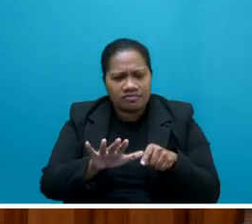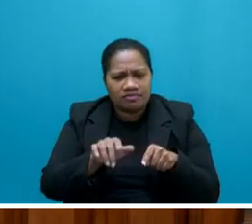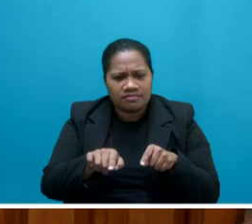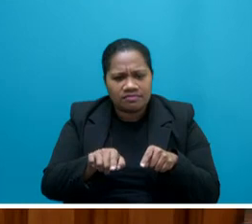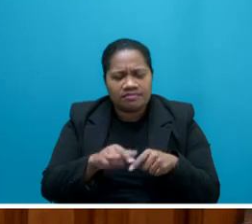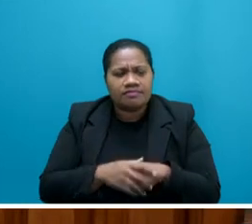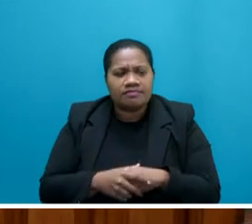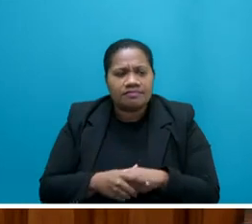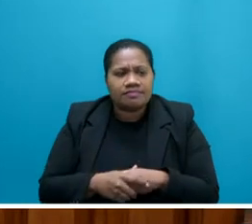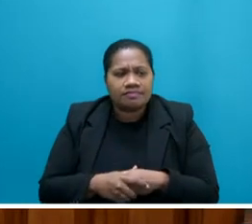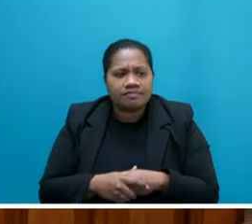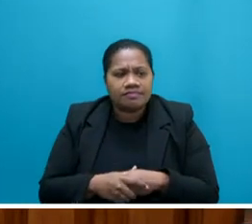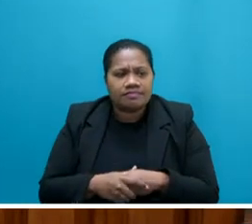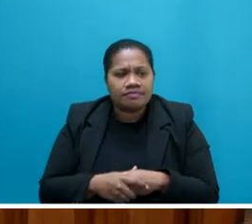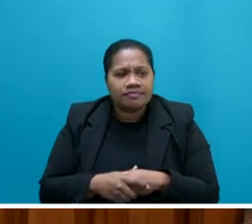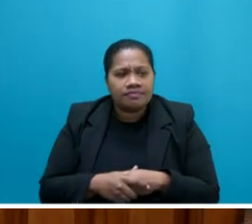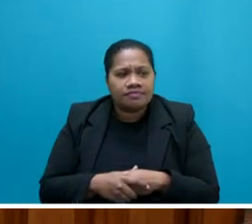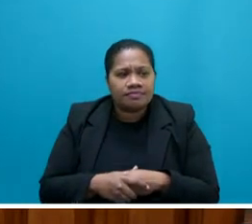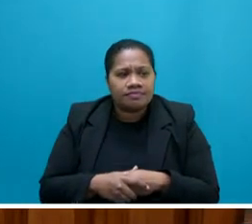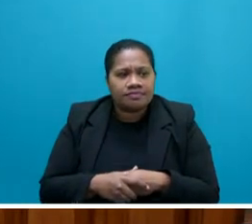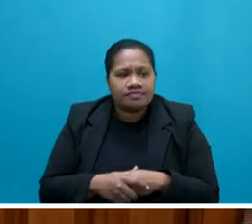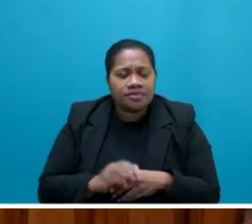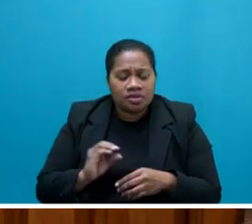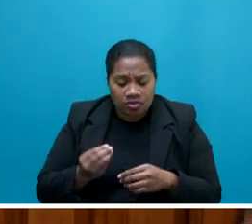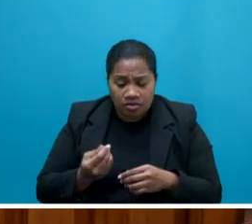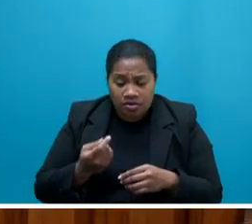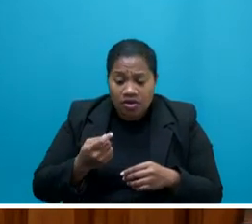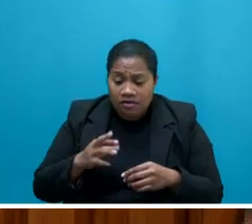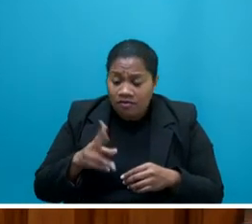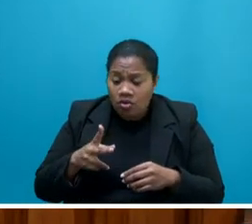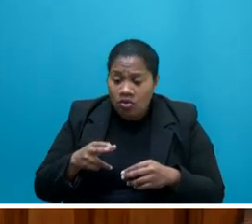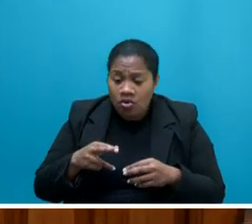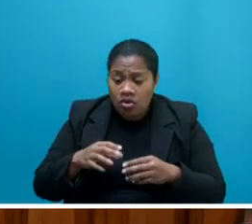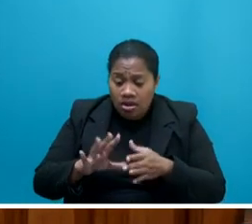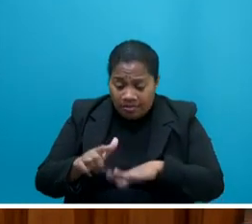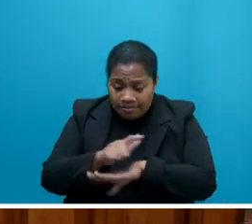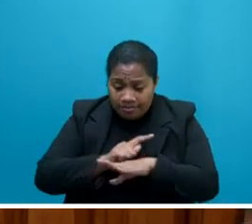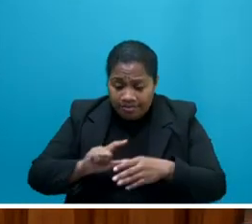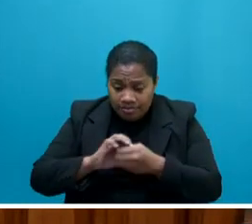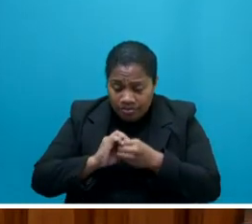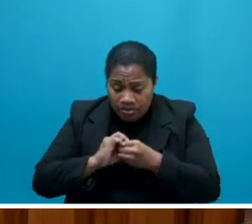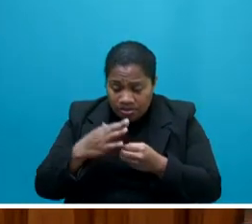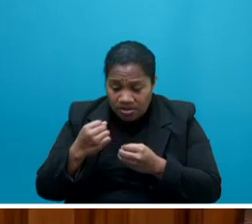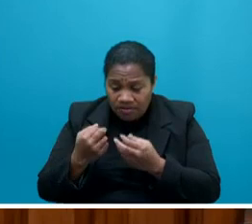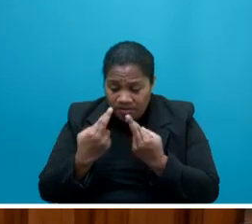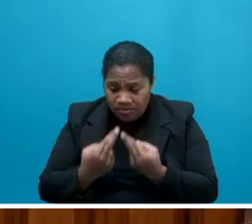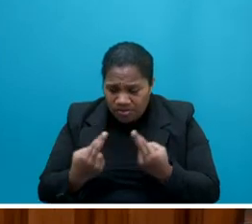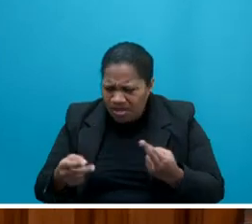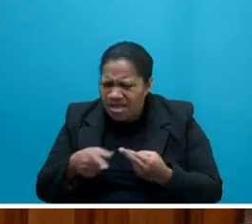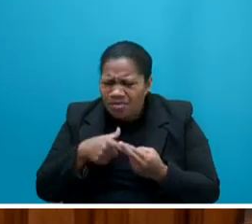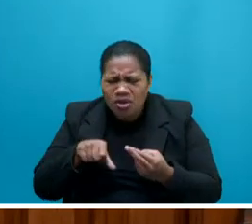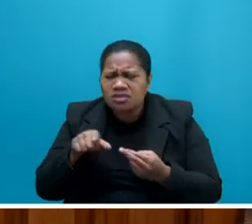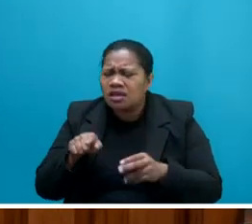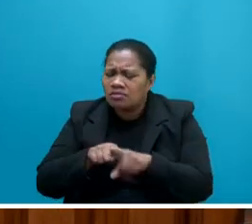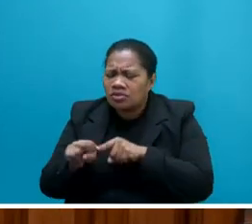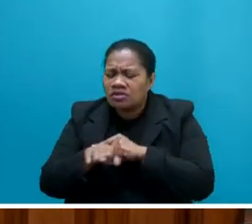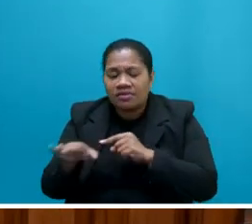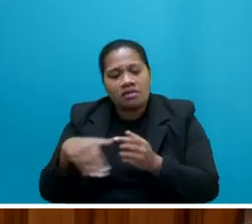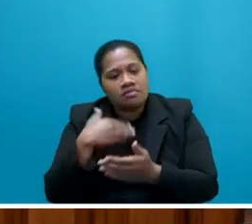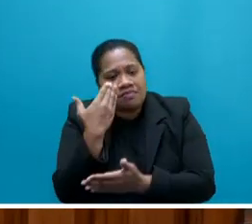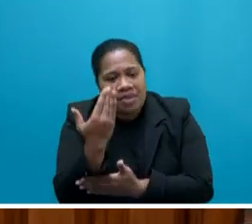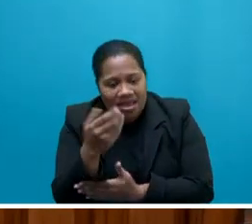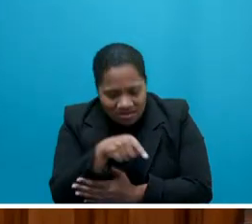Encourage the food basket concept to enable resource owners and those engaged and dependent on subsistence livelihood to grow